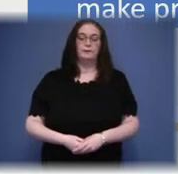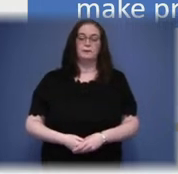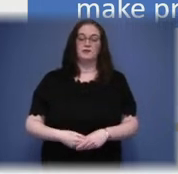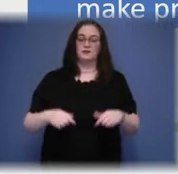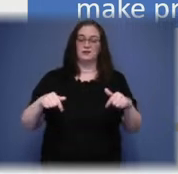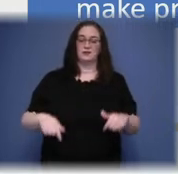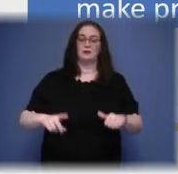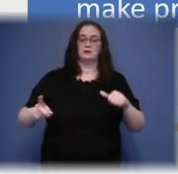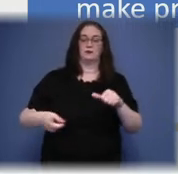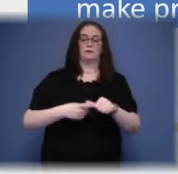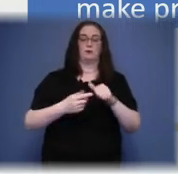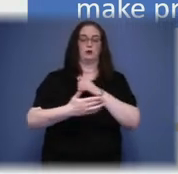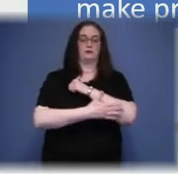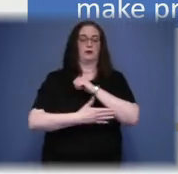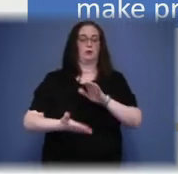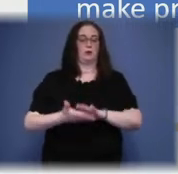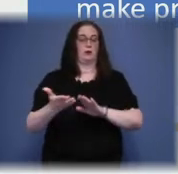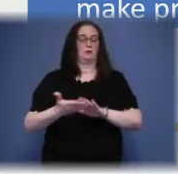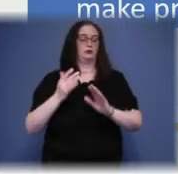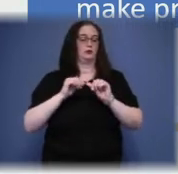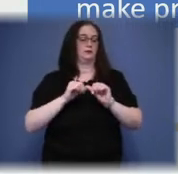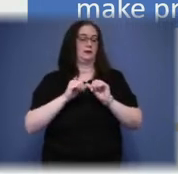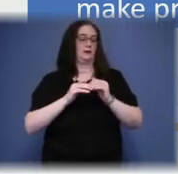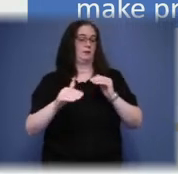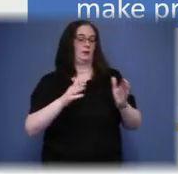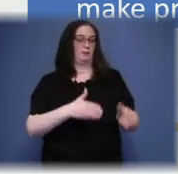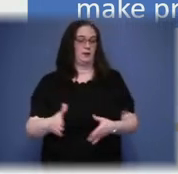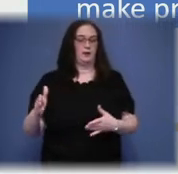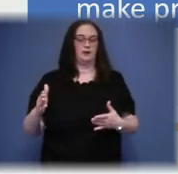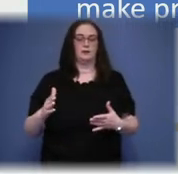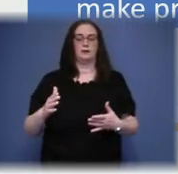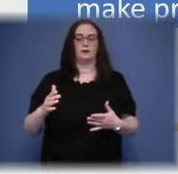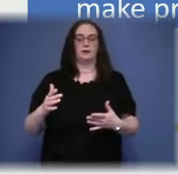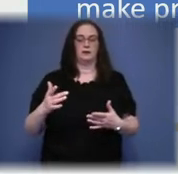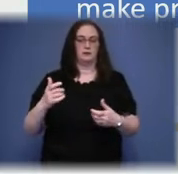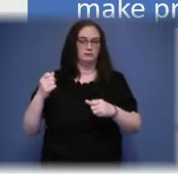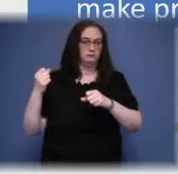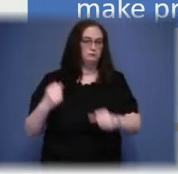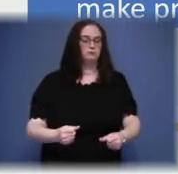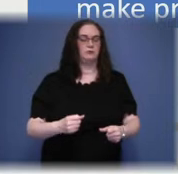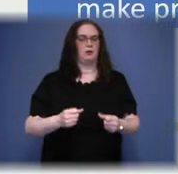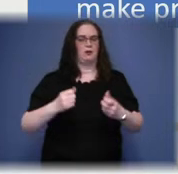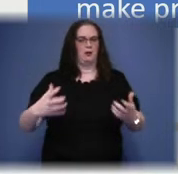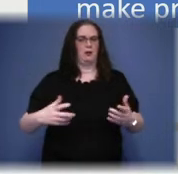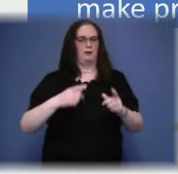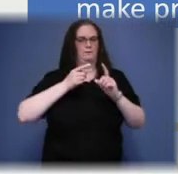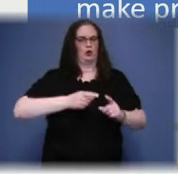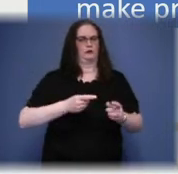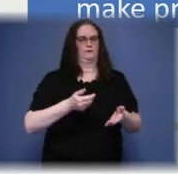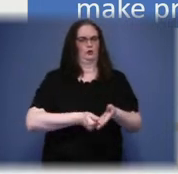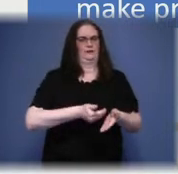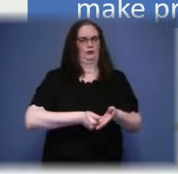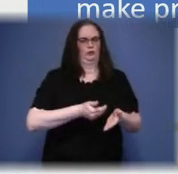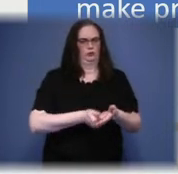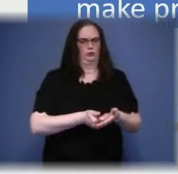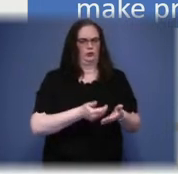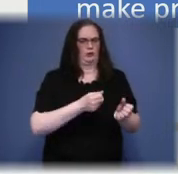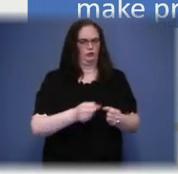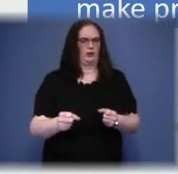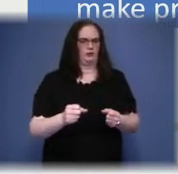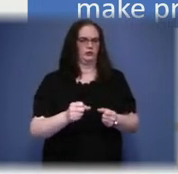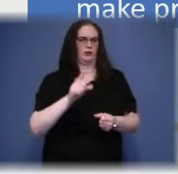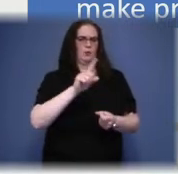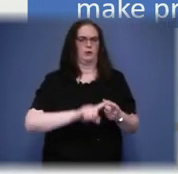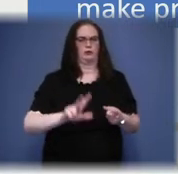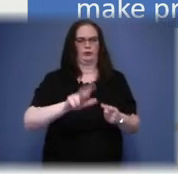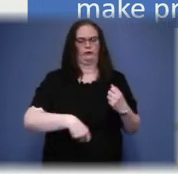first county operations sustainability plan, it is heavy with near-term attainable targets and strategies in the